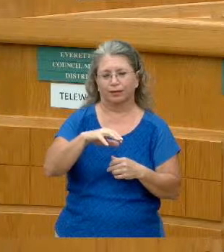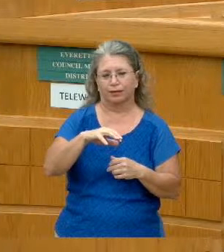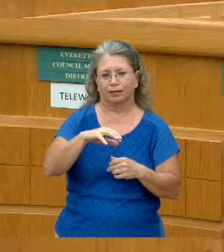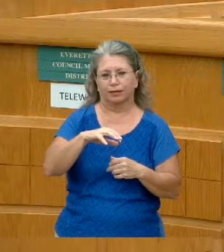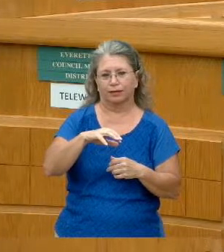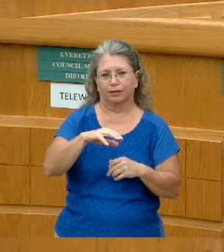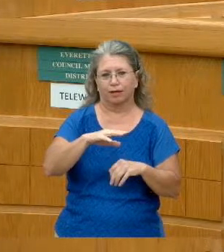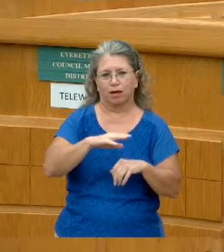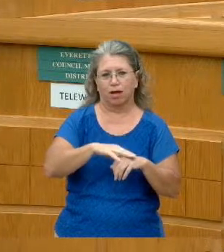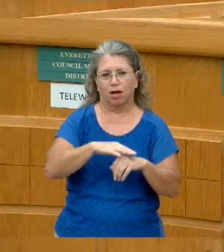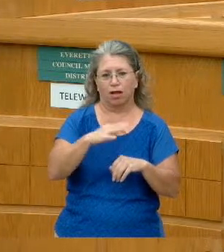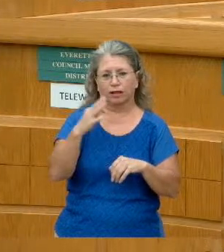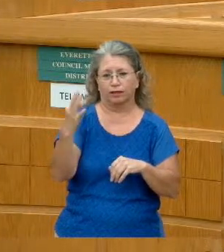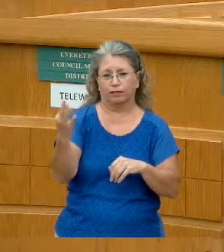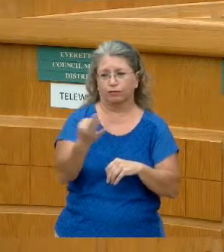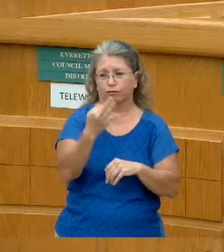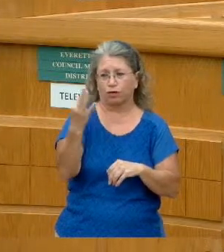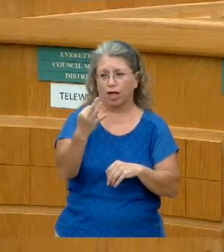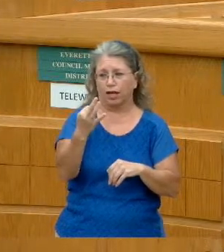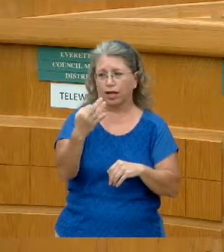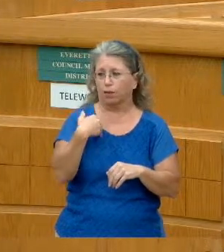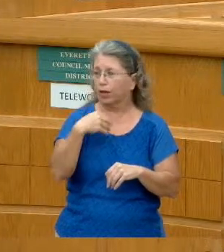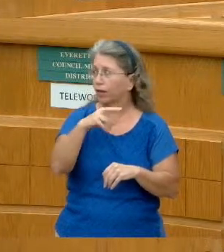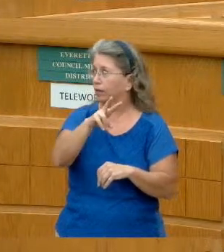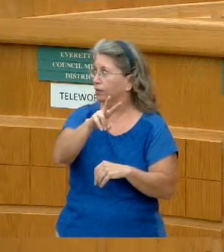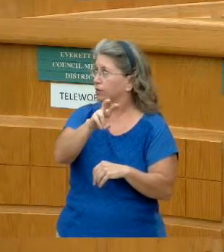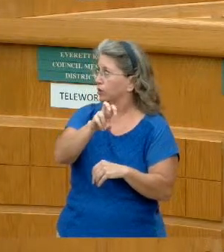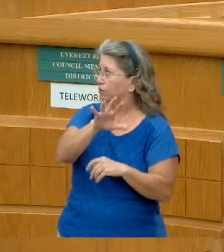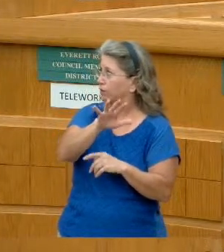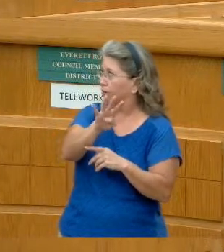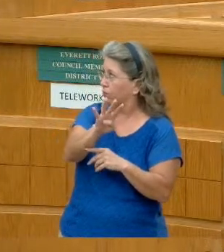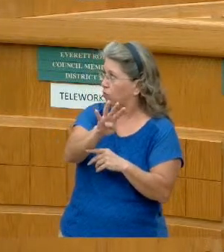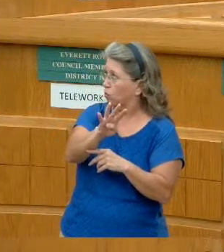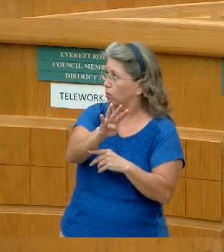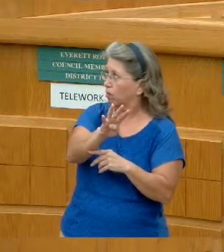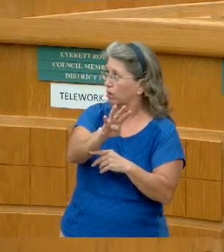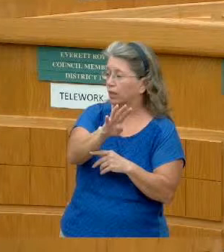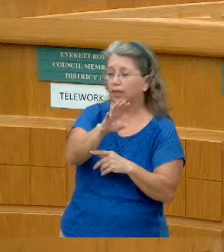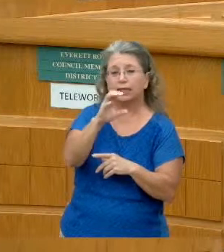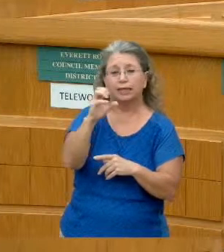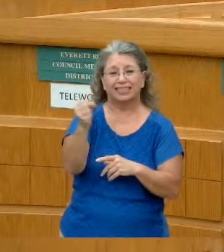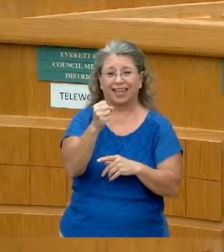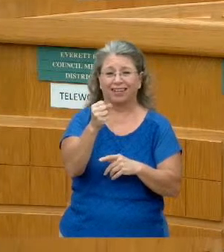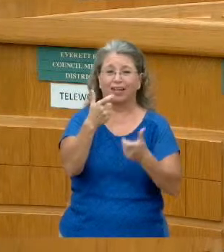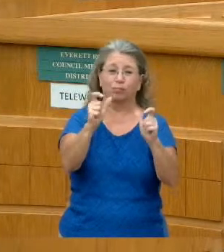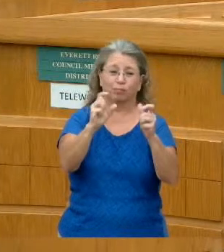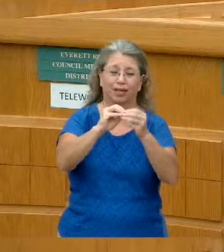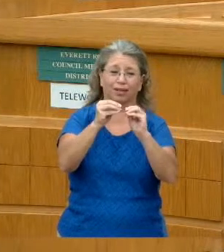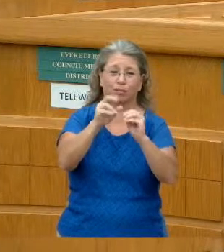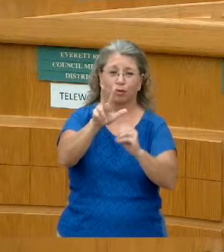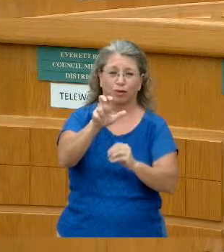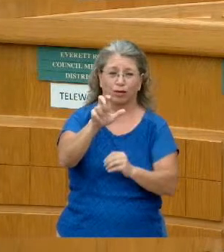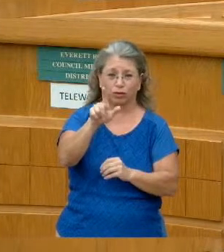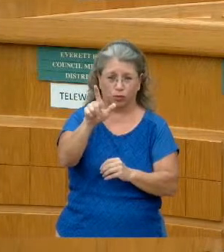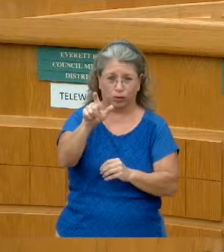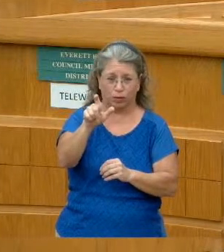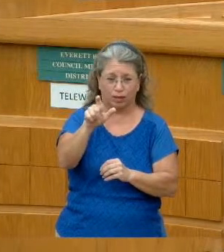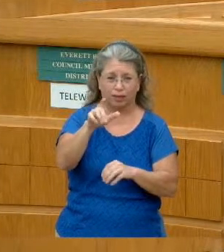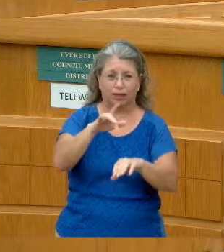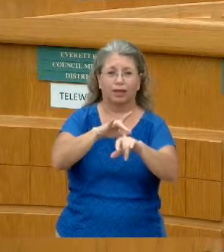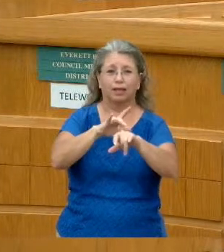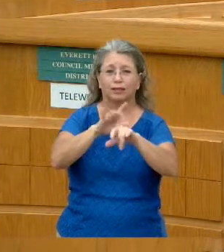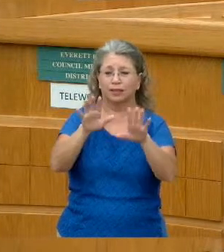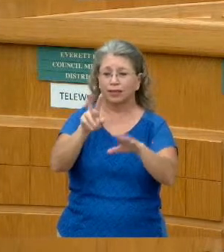had 254. Then Saturday had a big number, 321. Sunday